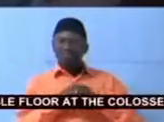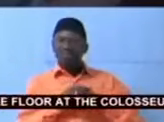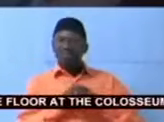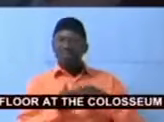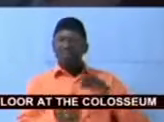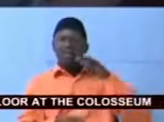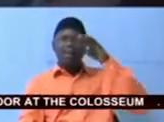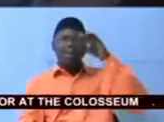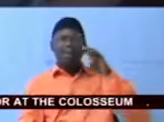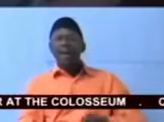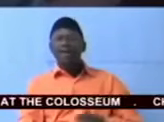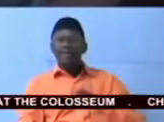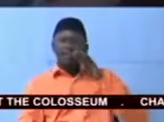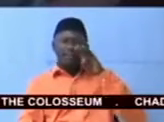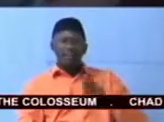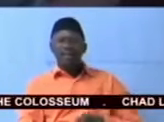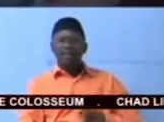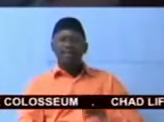March